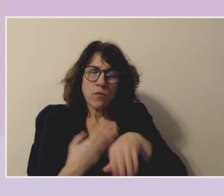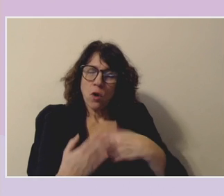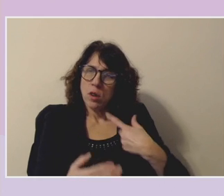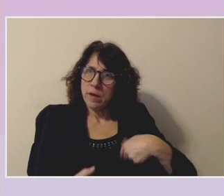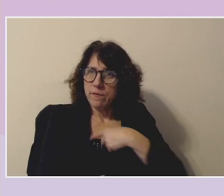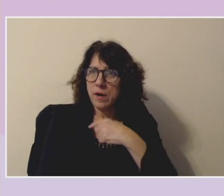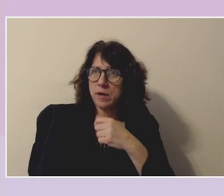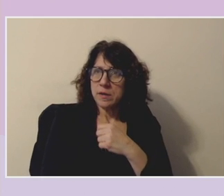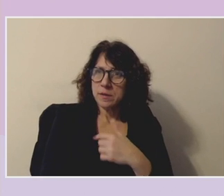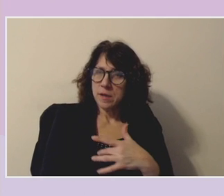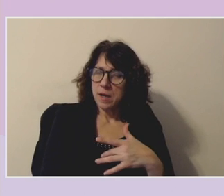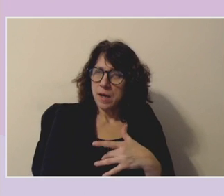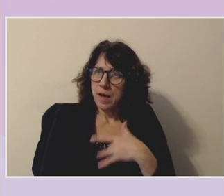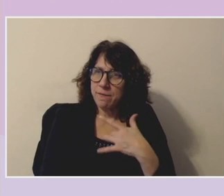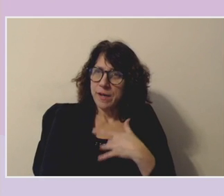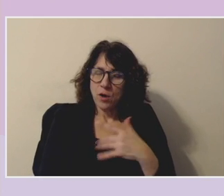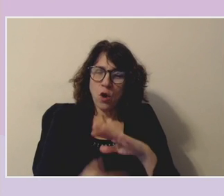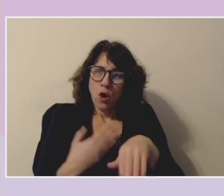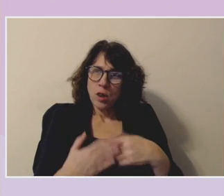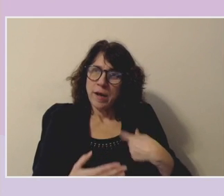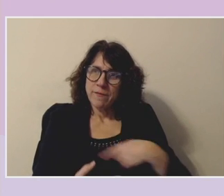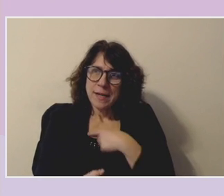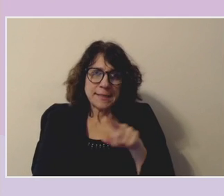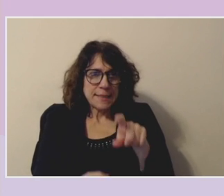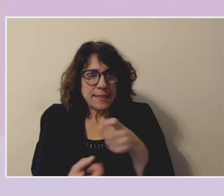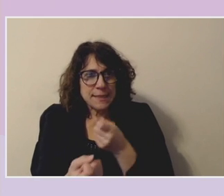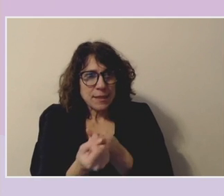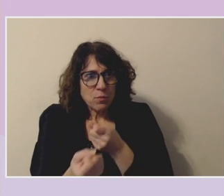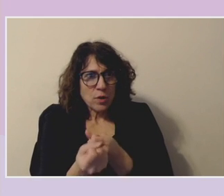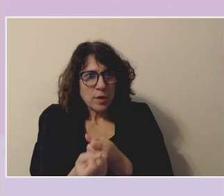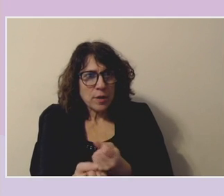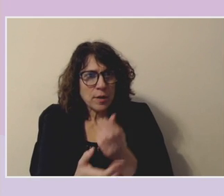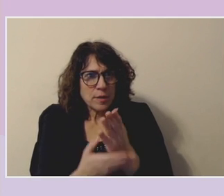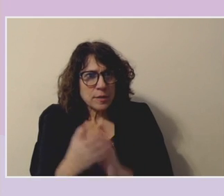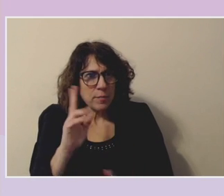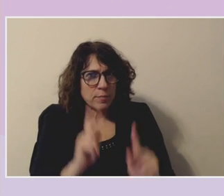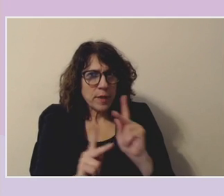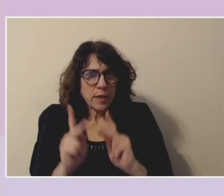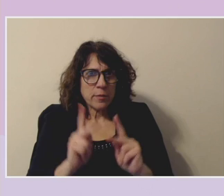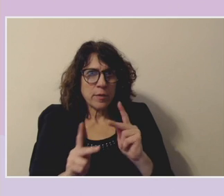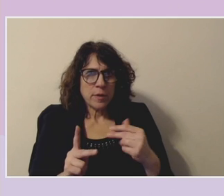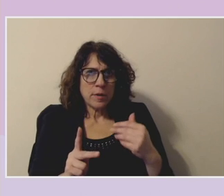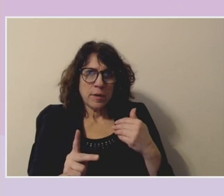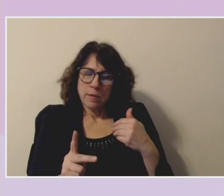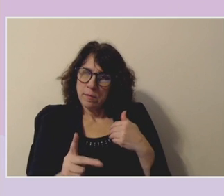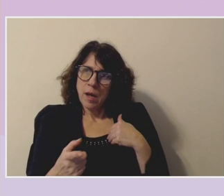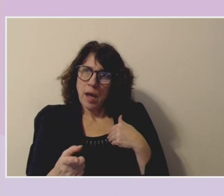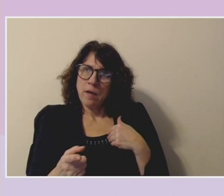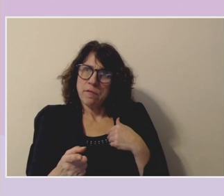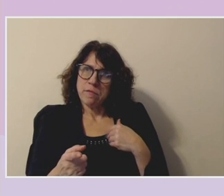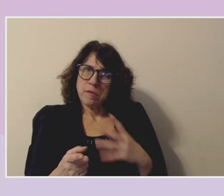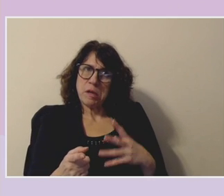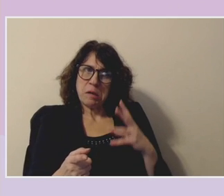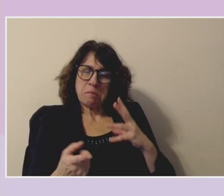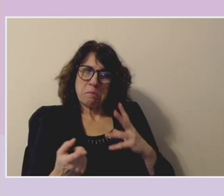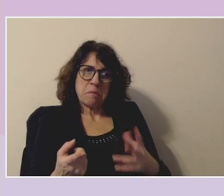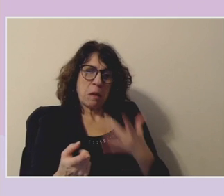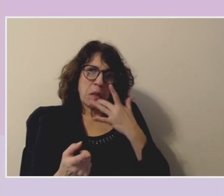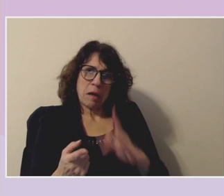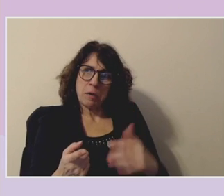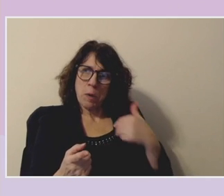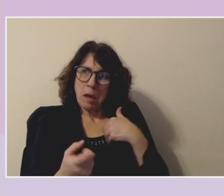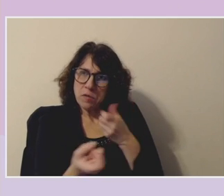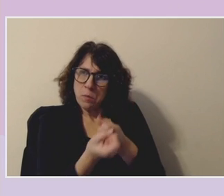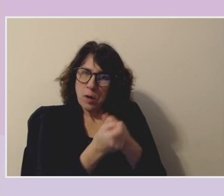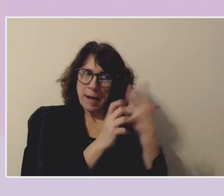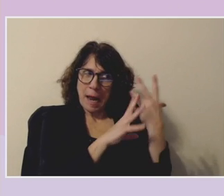feel all of us can use support. Some people have the luxury of having support and can pay for it or have it in their outside world or other spaces.